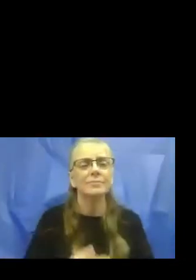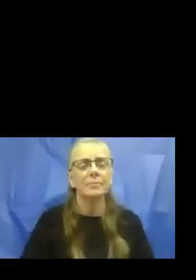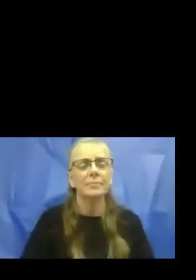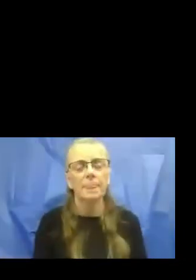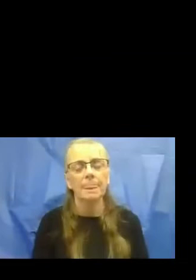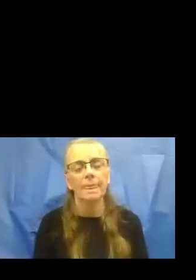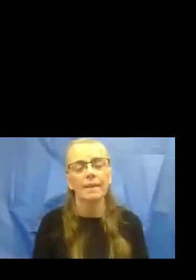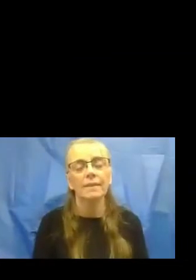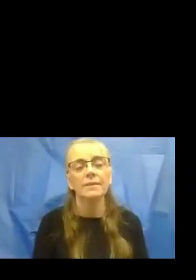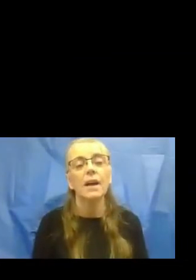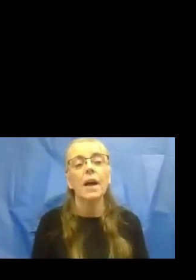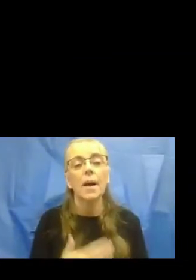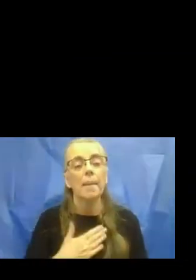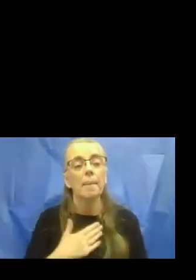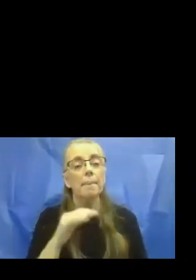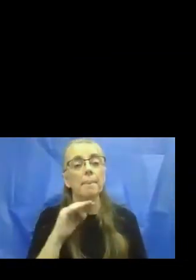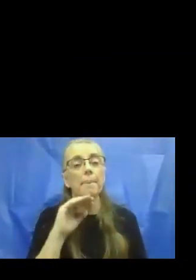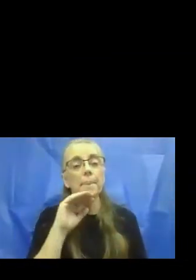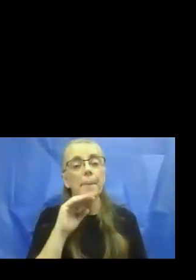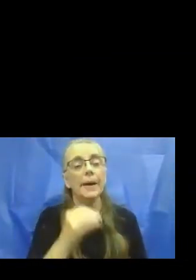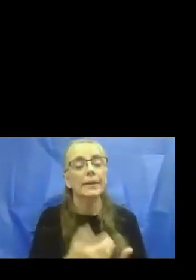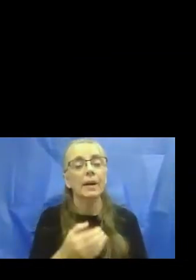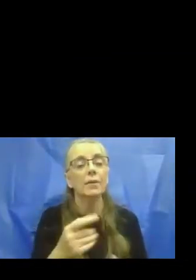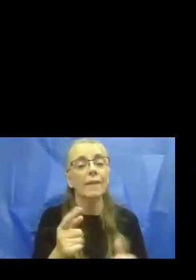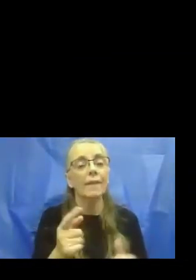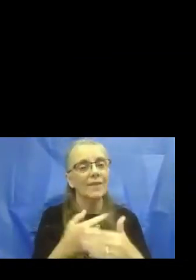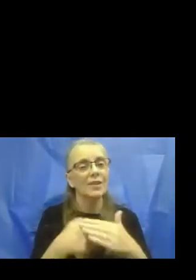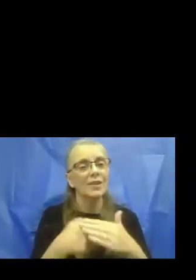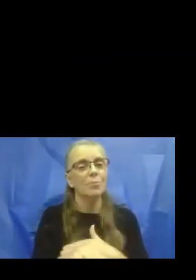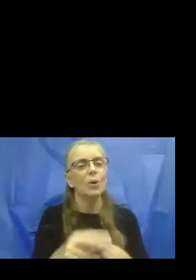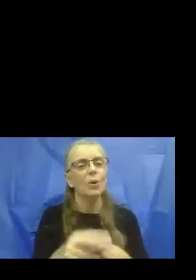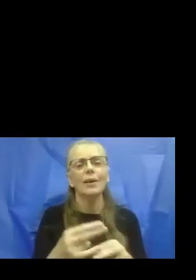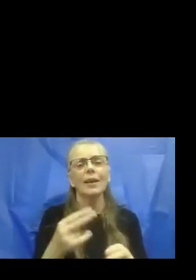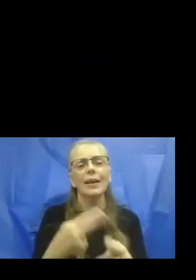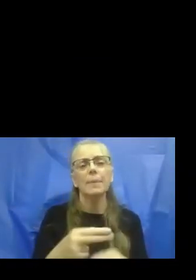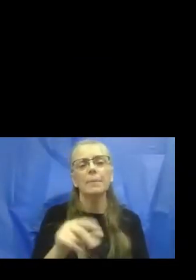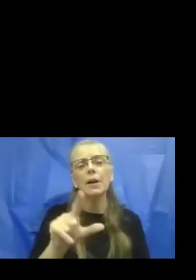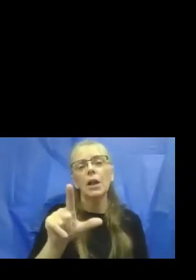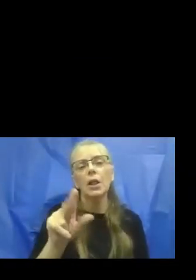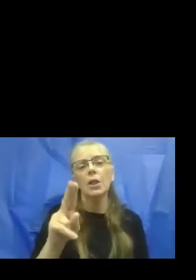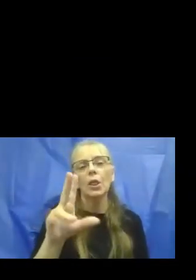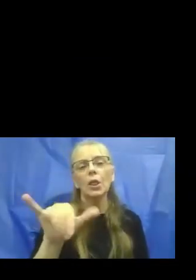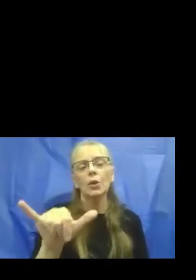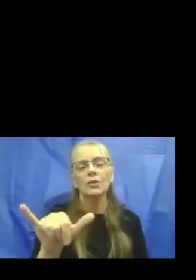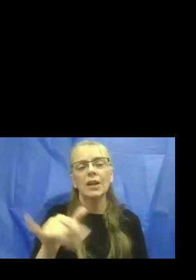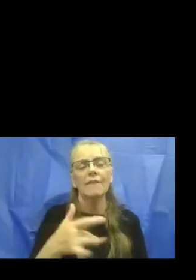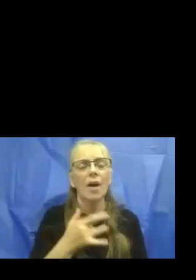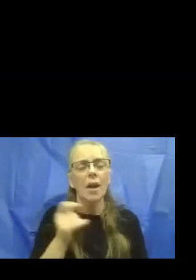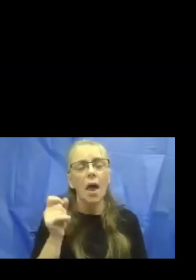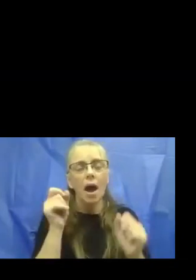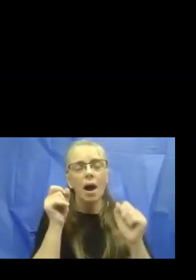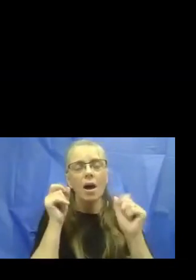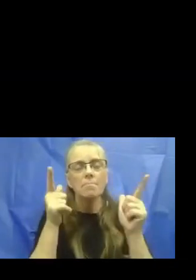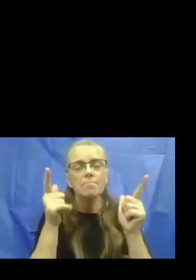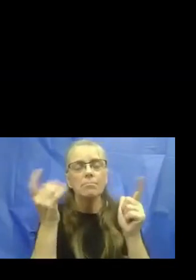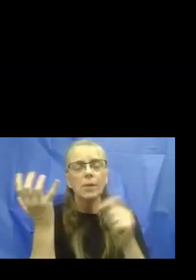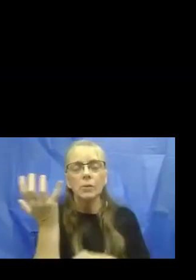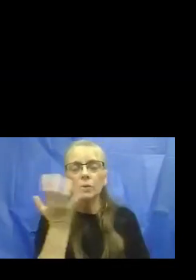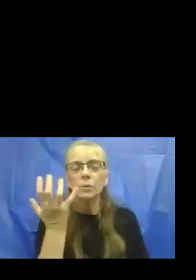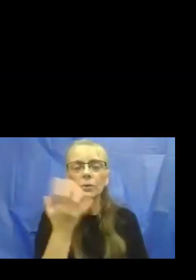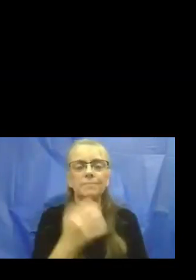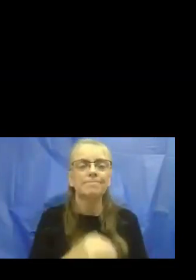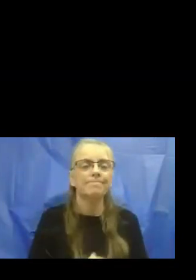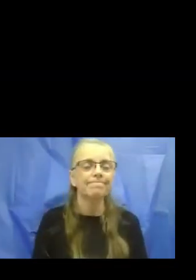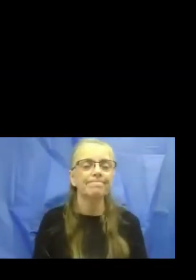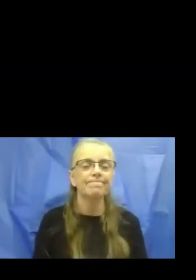it felt like it was the most miraculous thing that I could ever experience. But what's happened in my